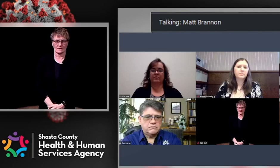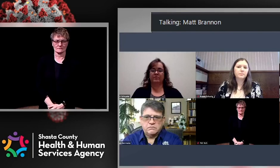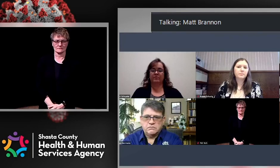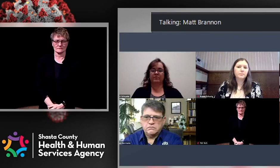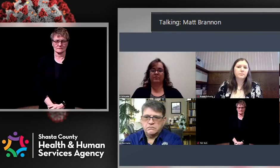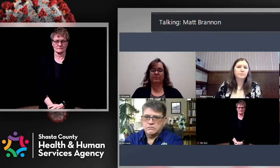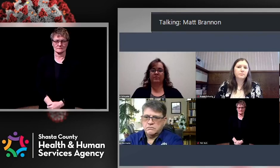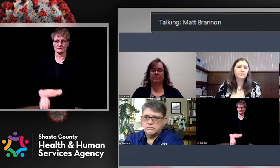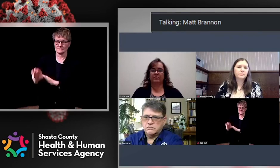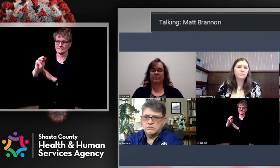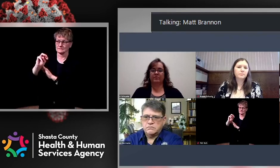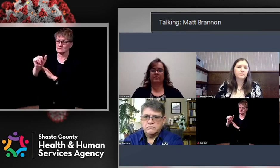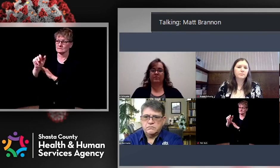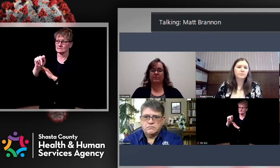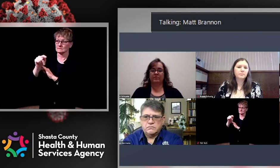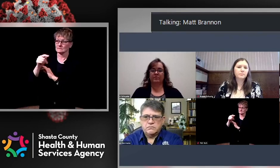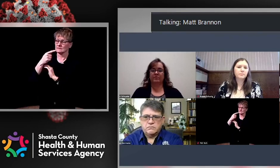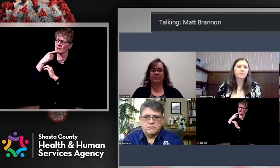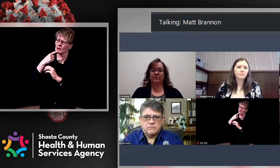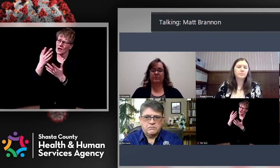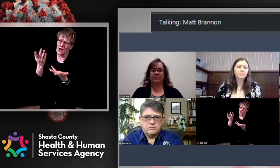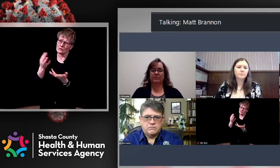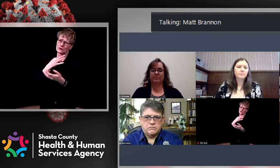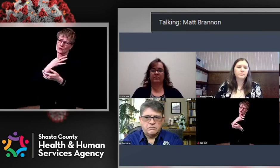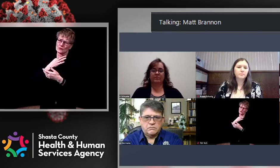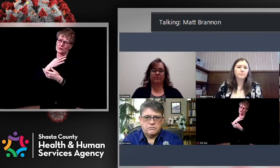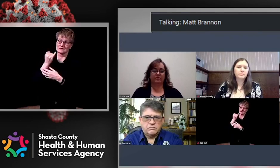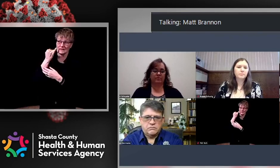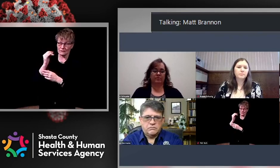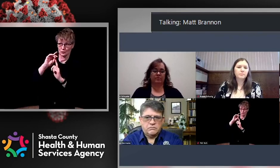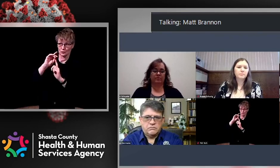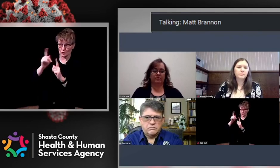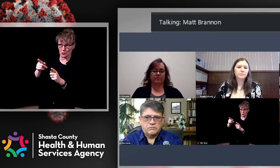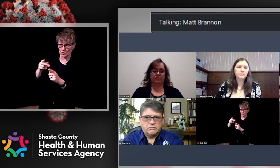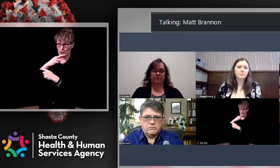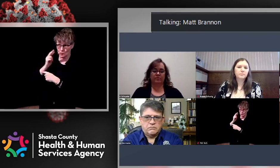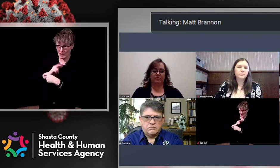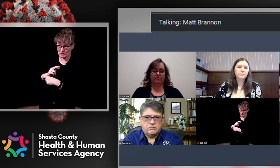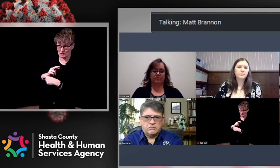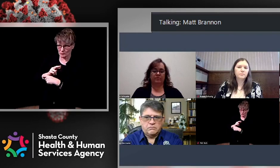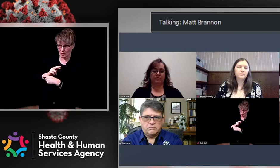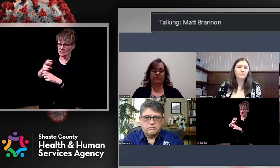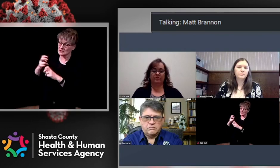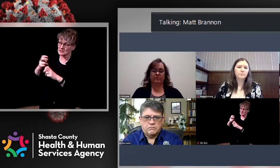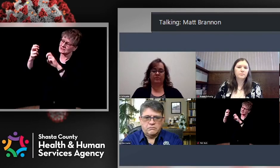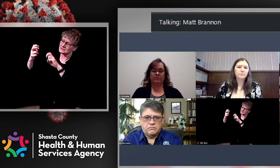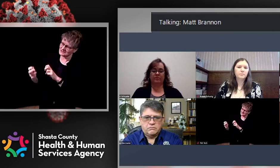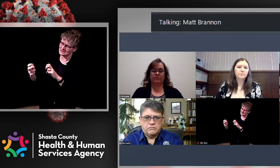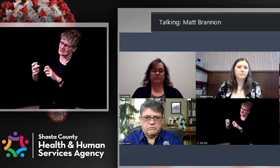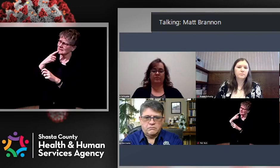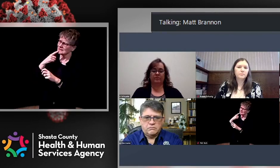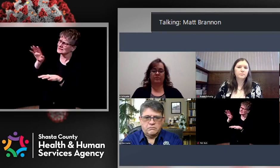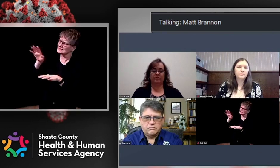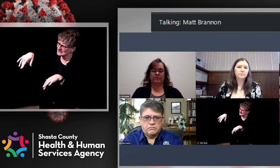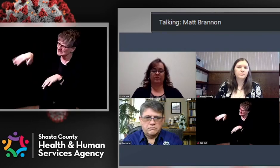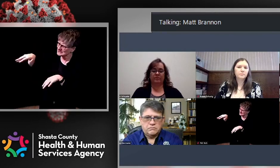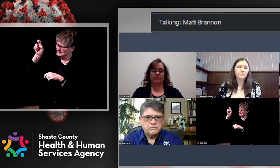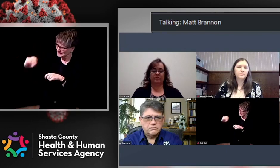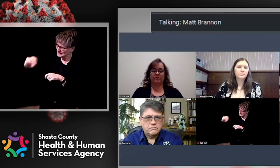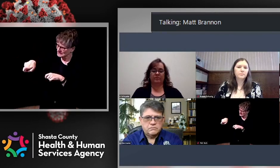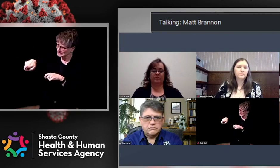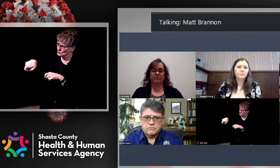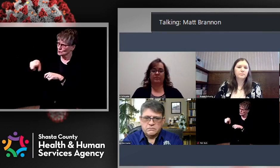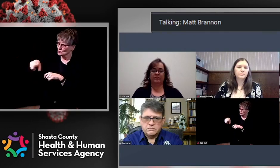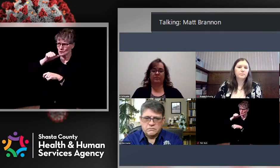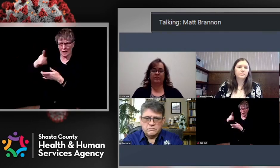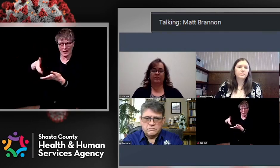an education session or come by one of these restaurants and they still are hesitant or say that they're not going to make these changes? What happens in that